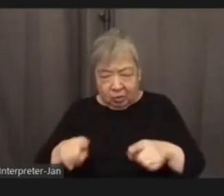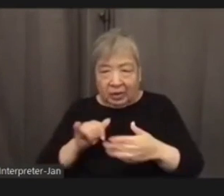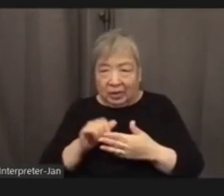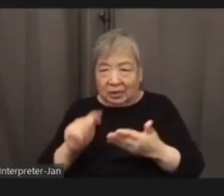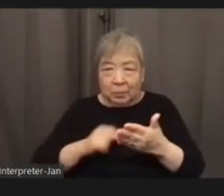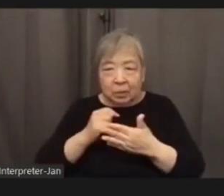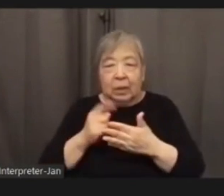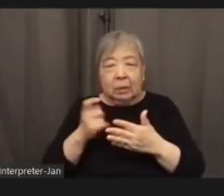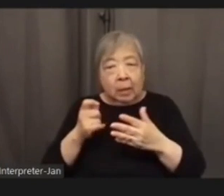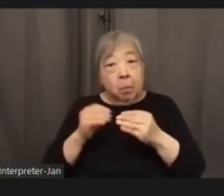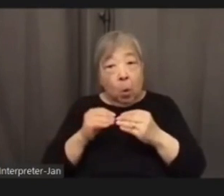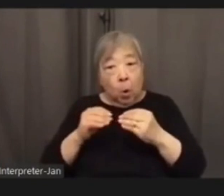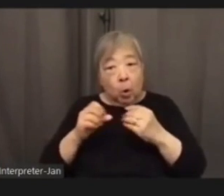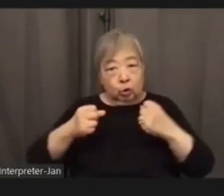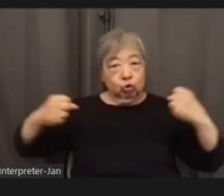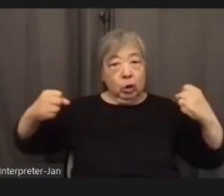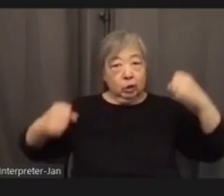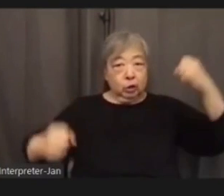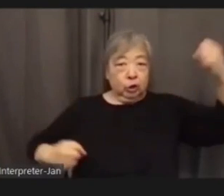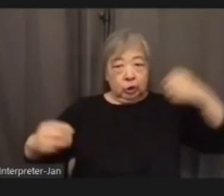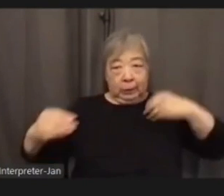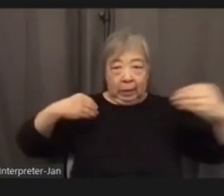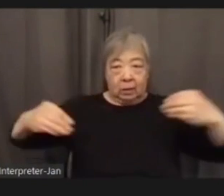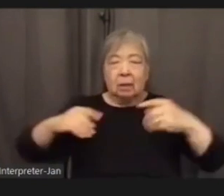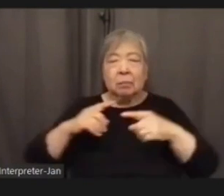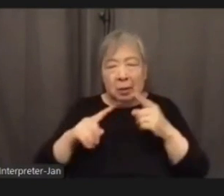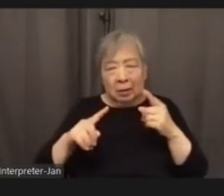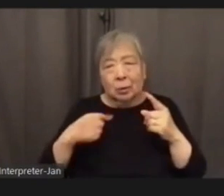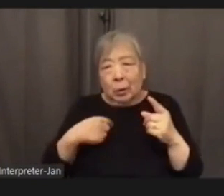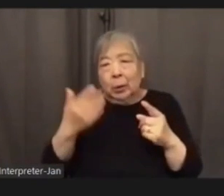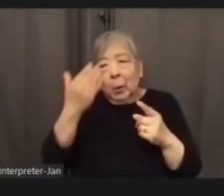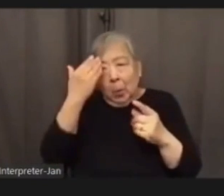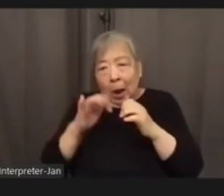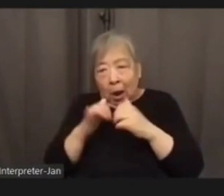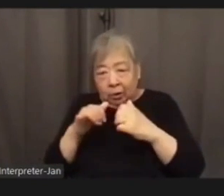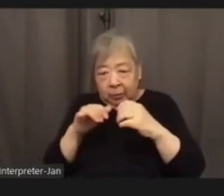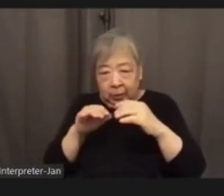time, but we know how to be very dexterous.